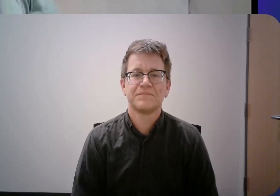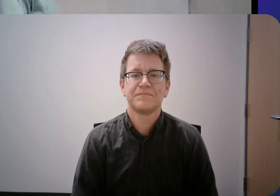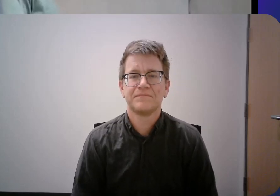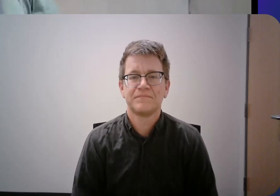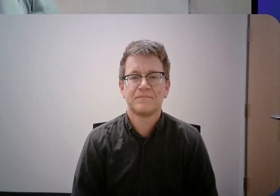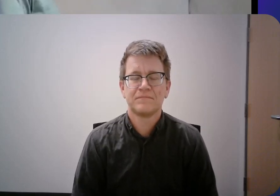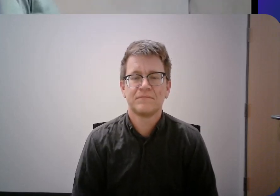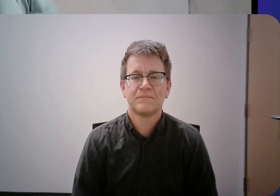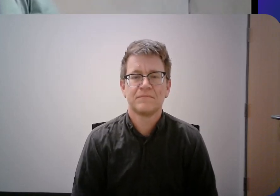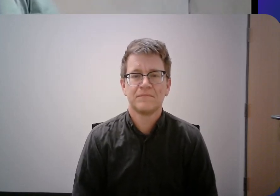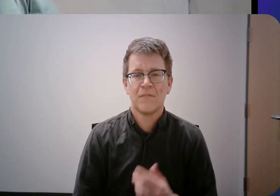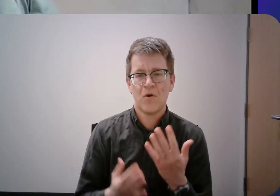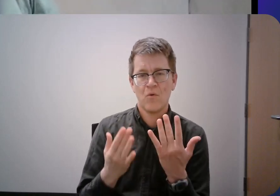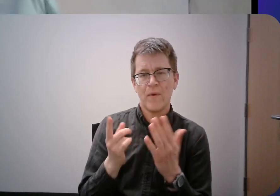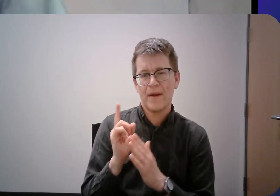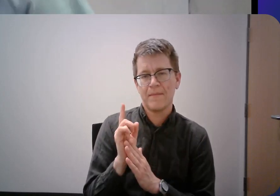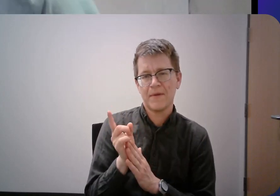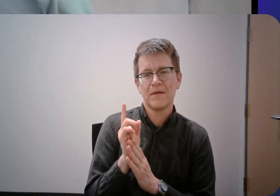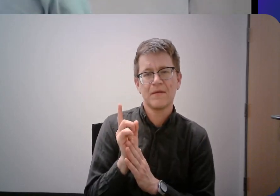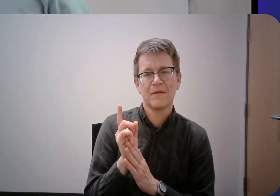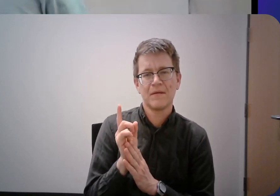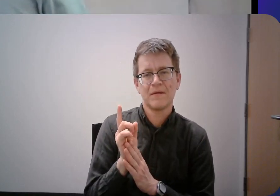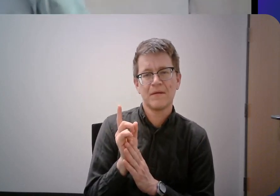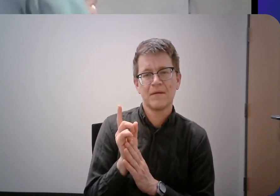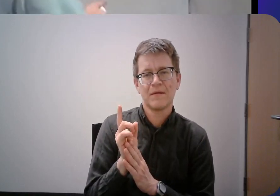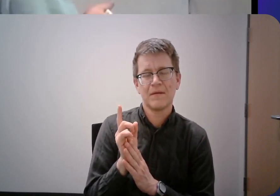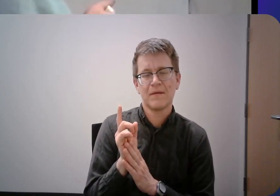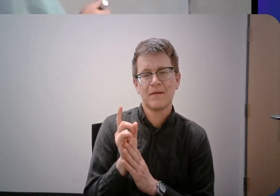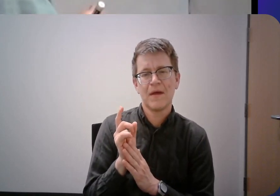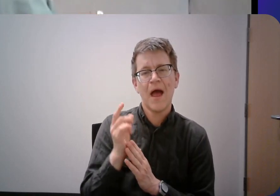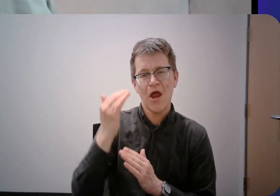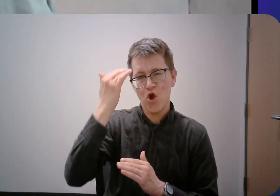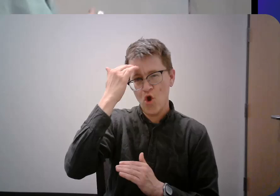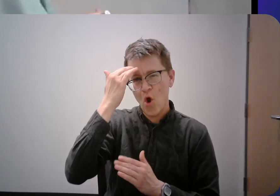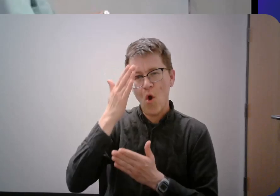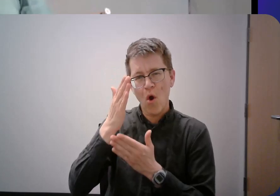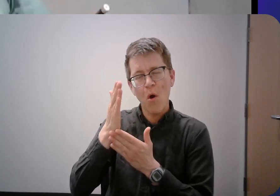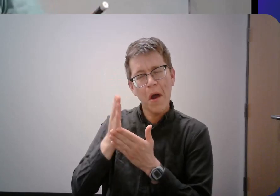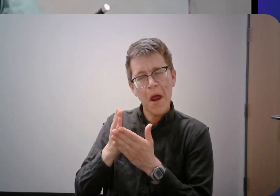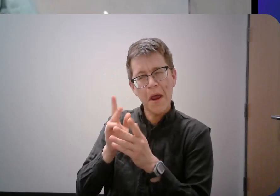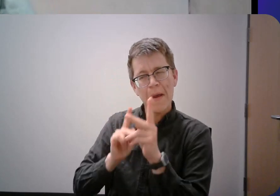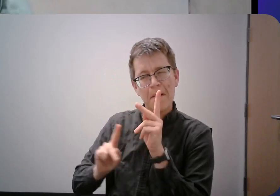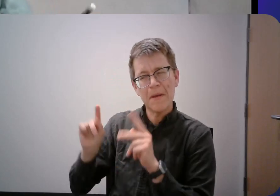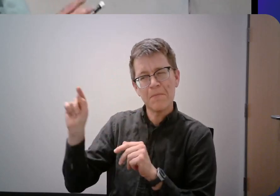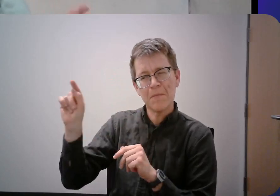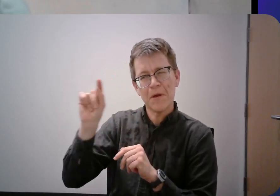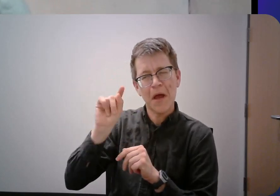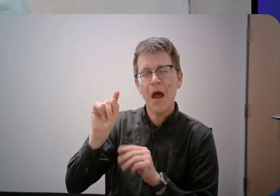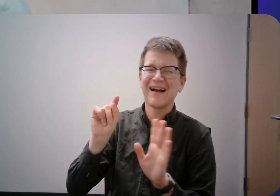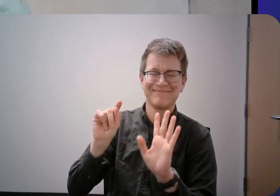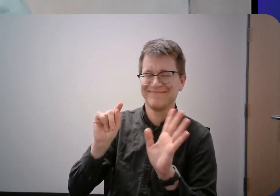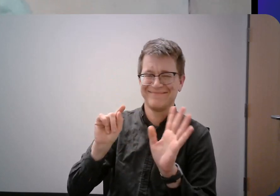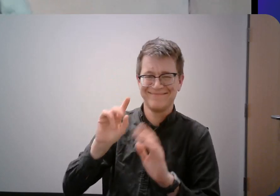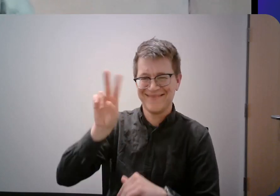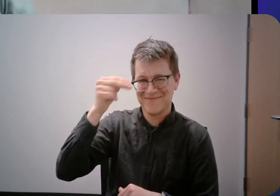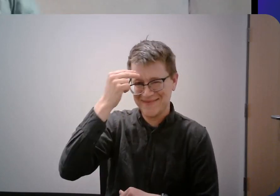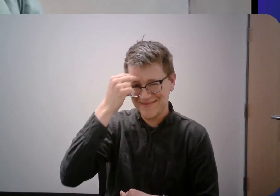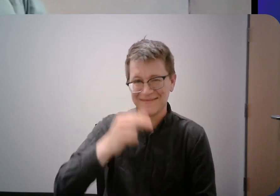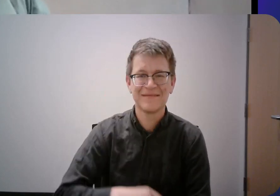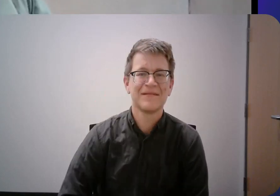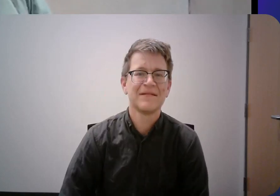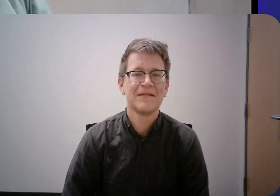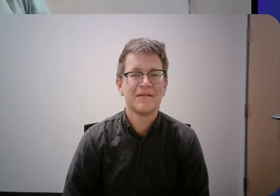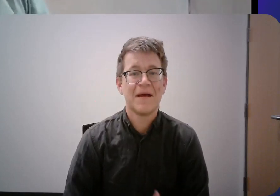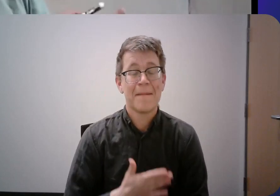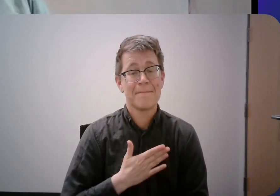I know some people. Oh, never mind. They look like you? You know, my best friend, he looks just like, well, he doesn't look like me. We